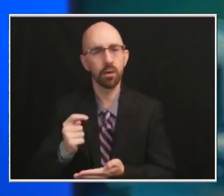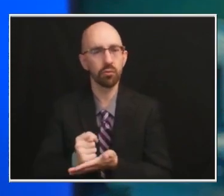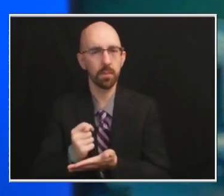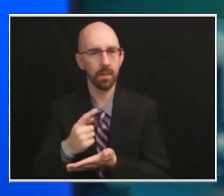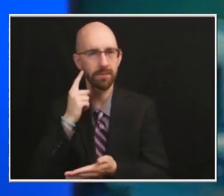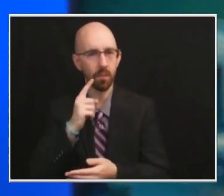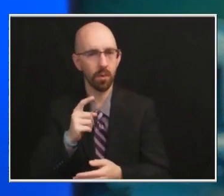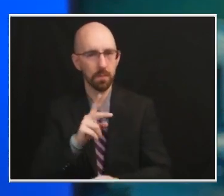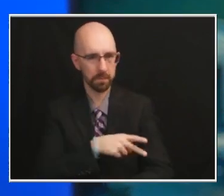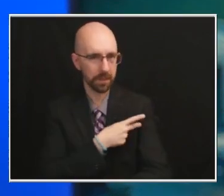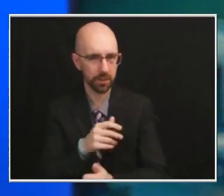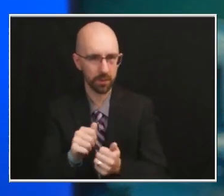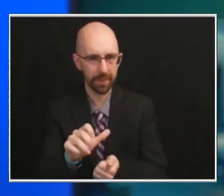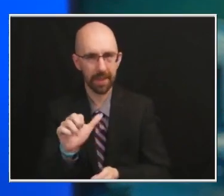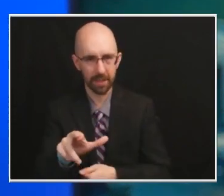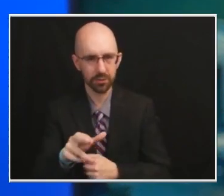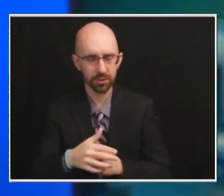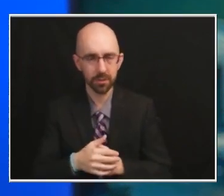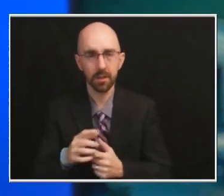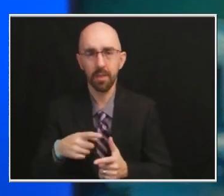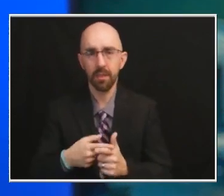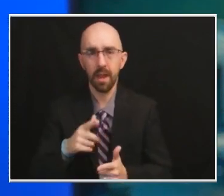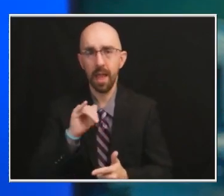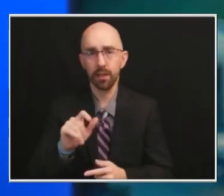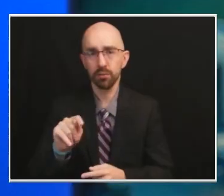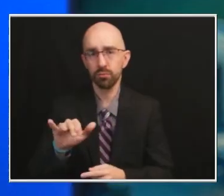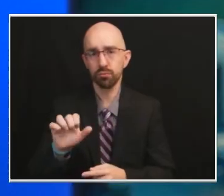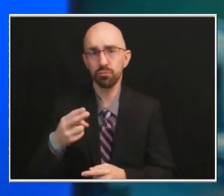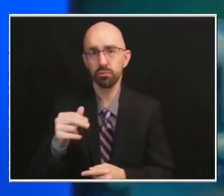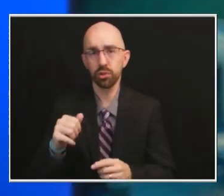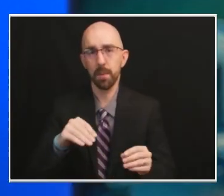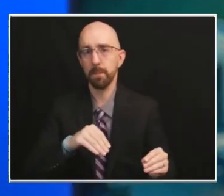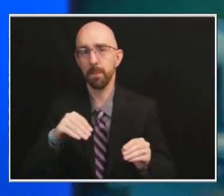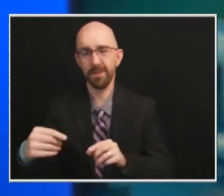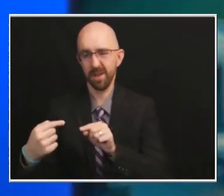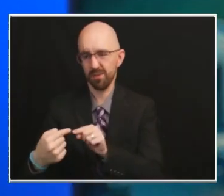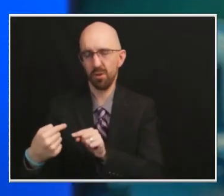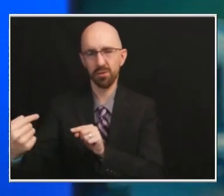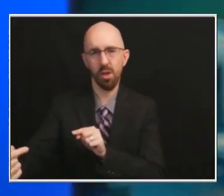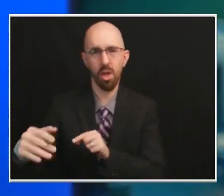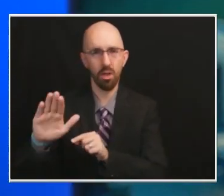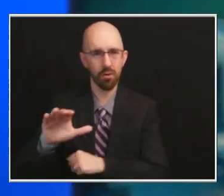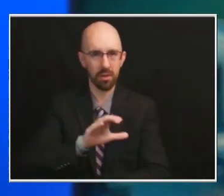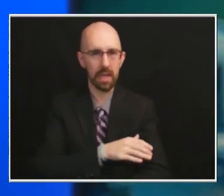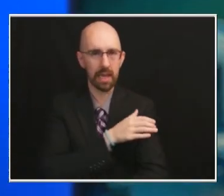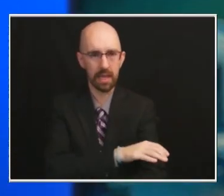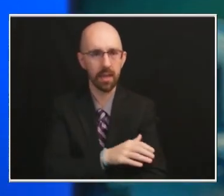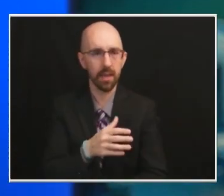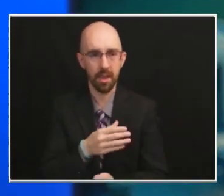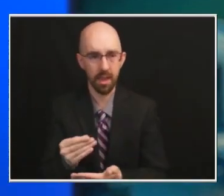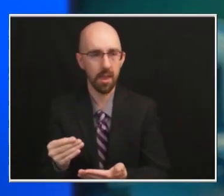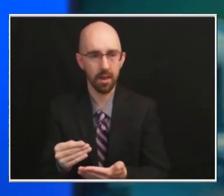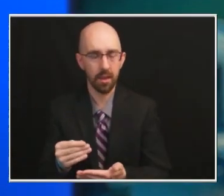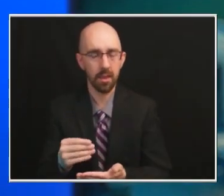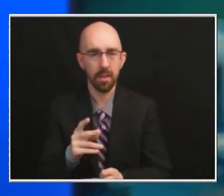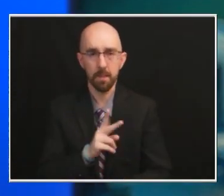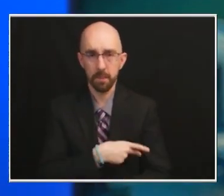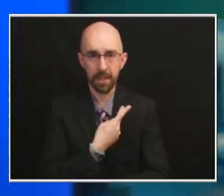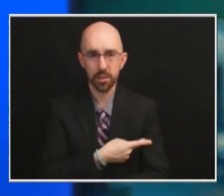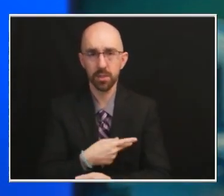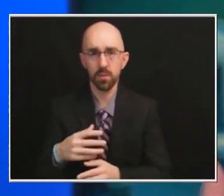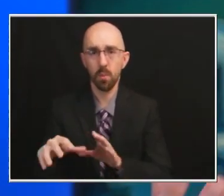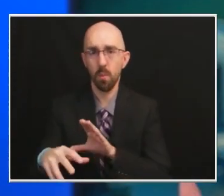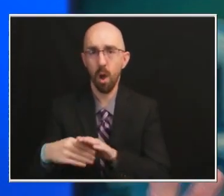cancer. And then actually Tricia moved in across the hall from me at our clinic, and the patients walked out and